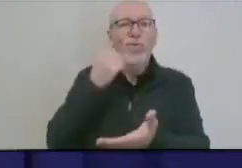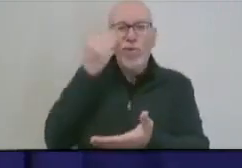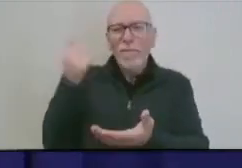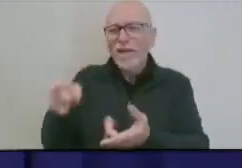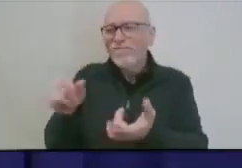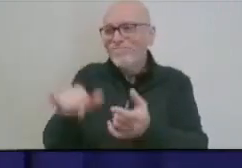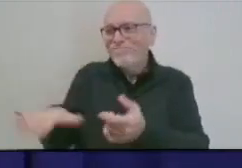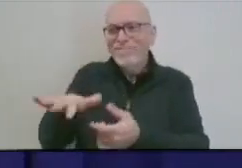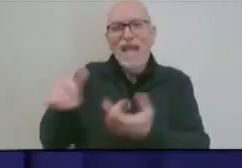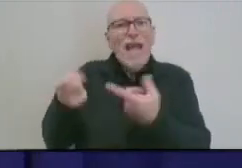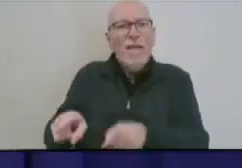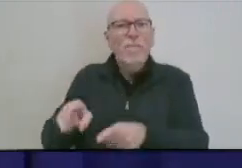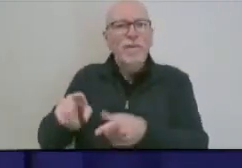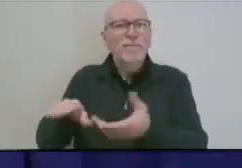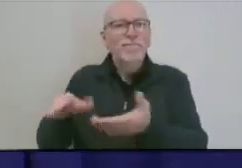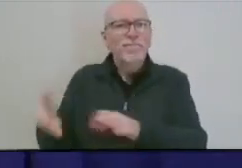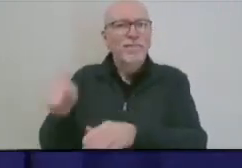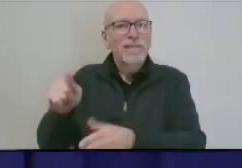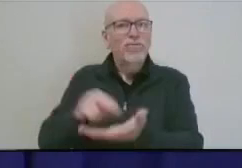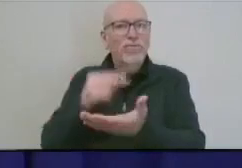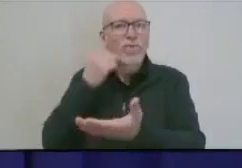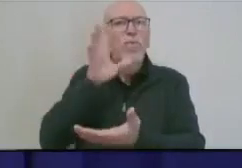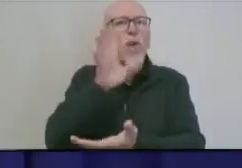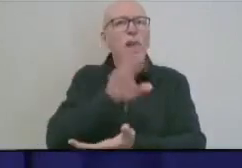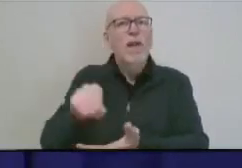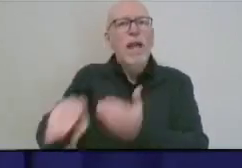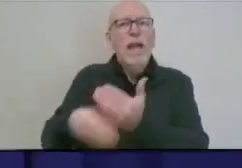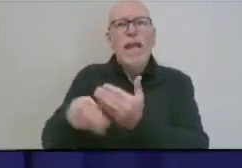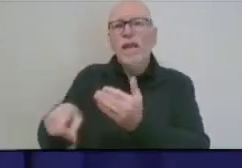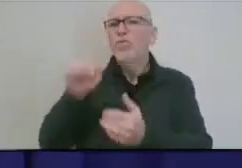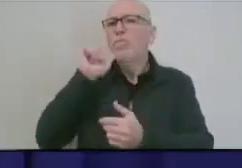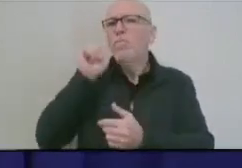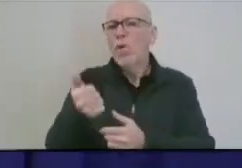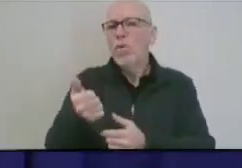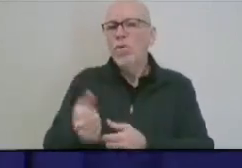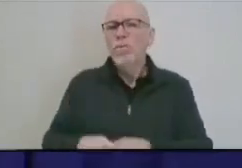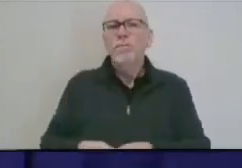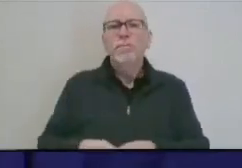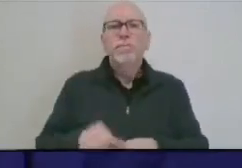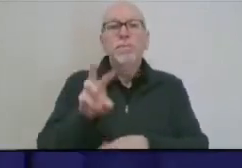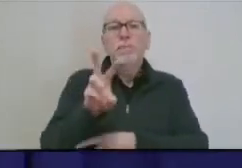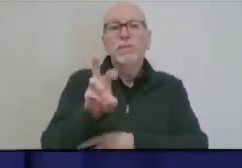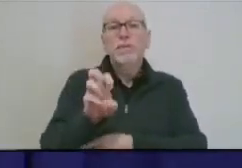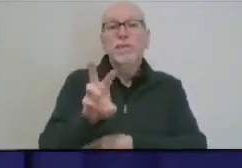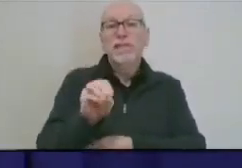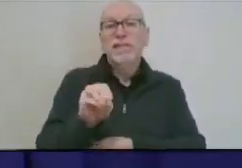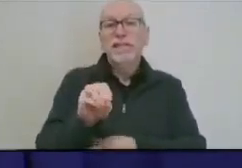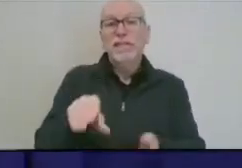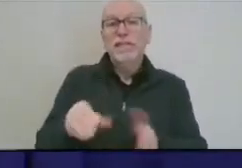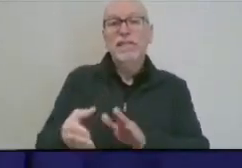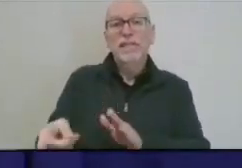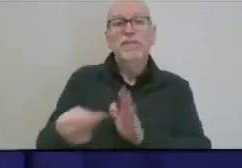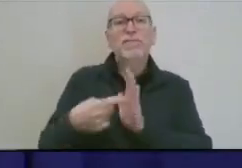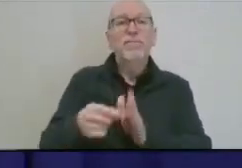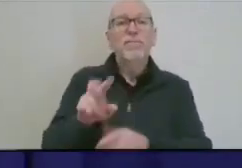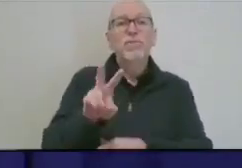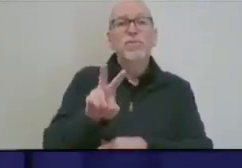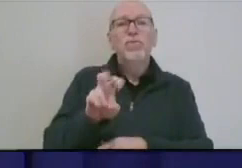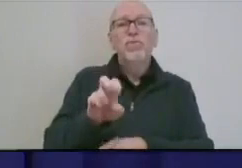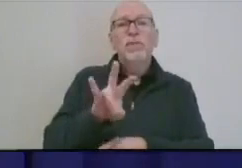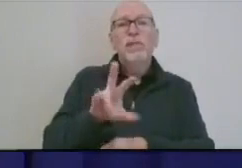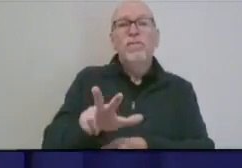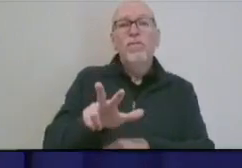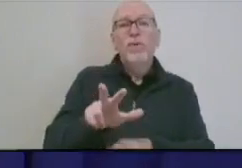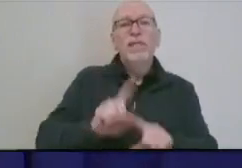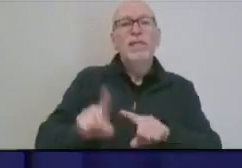they will be added to our long-term care dashboard tomorrow. The 660 deaths represent 273